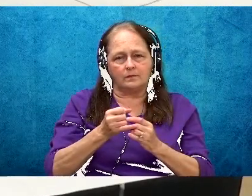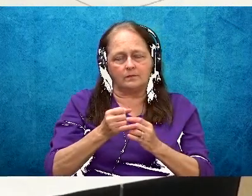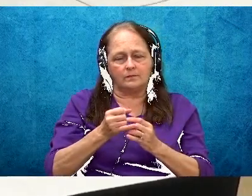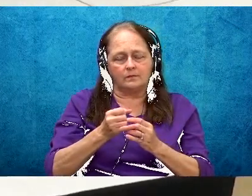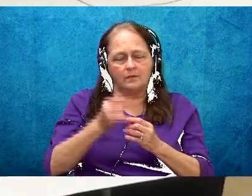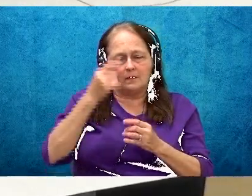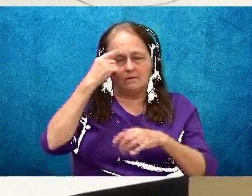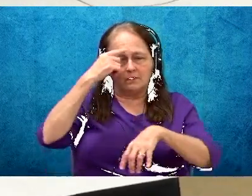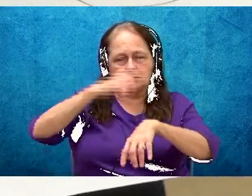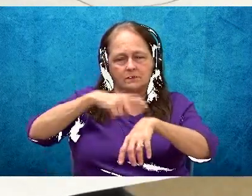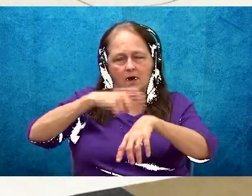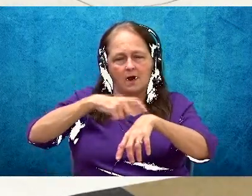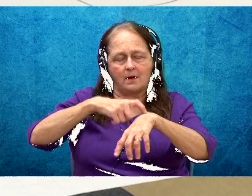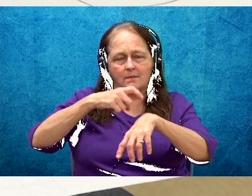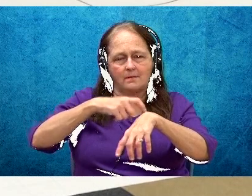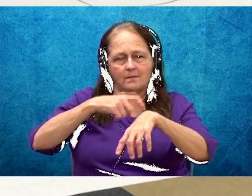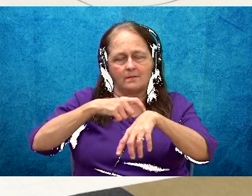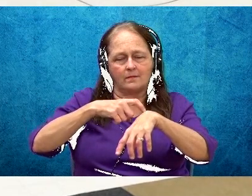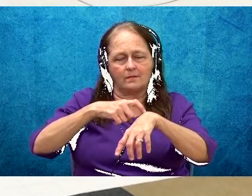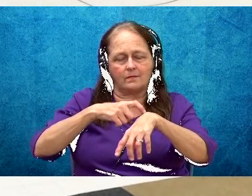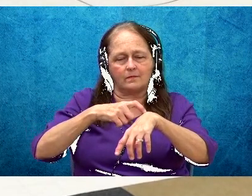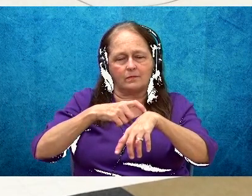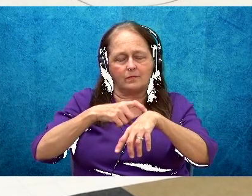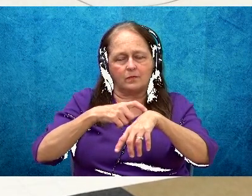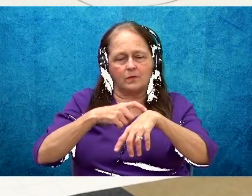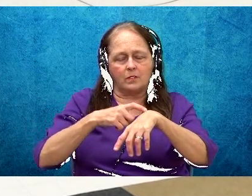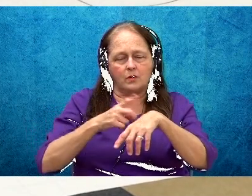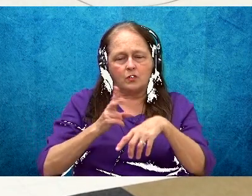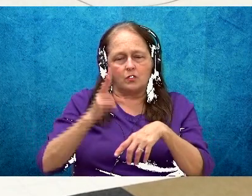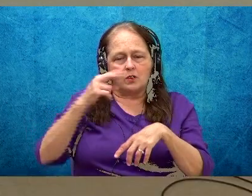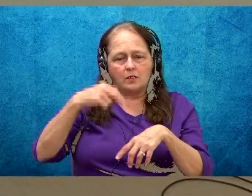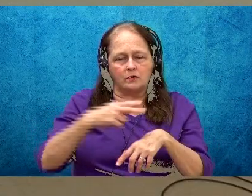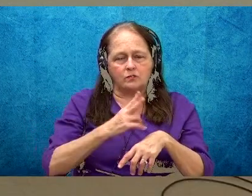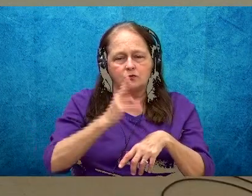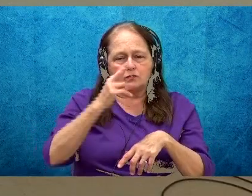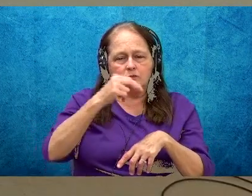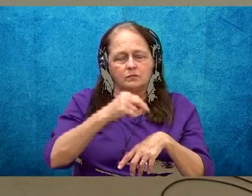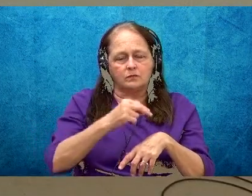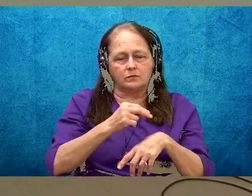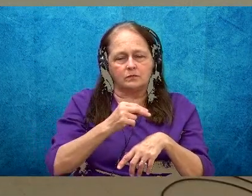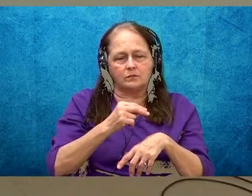For time, I have already cut one out.